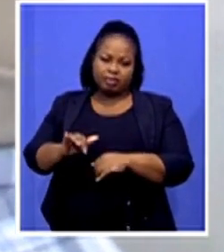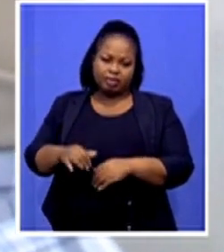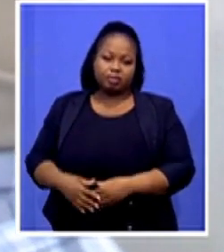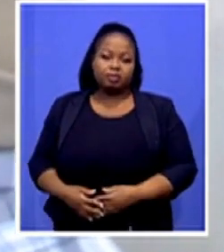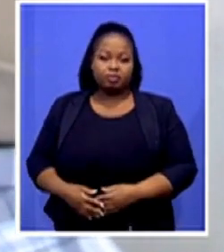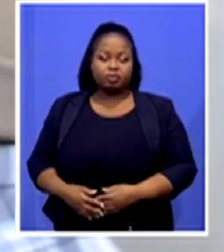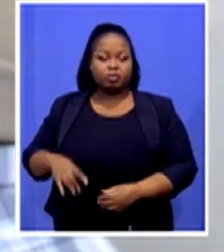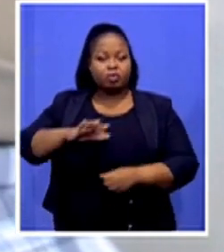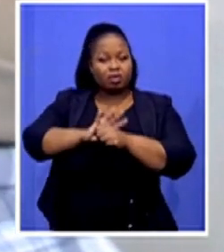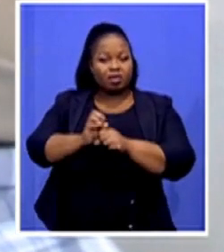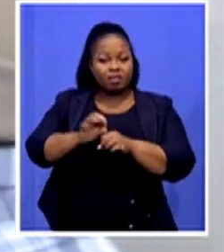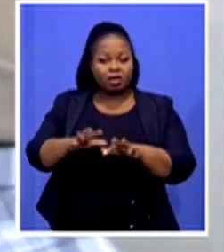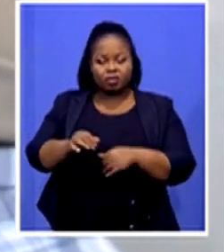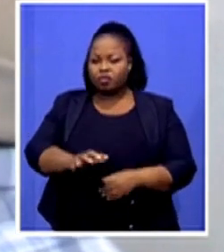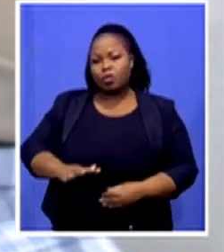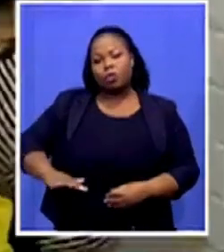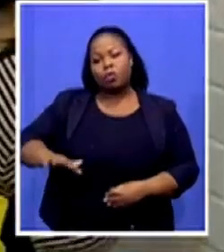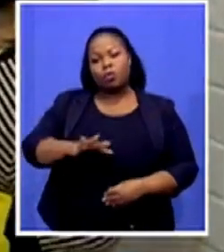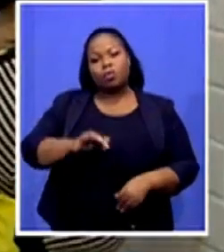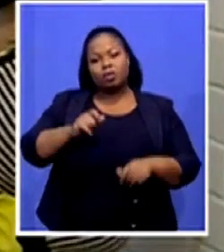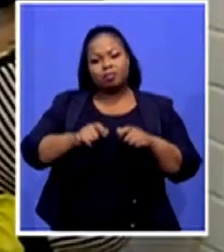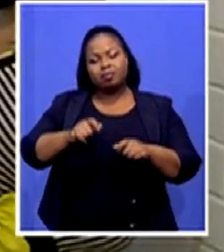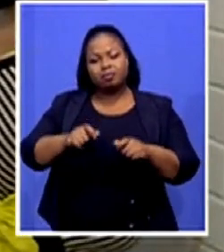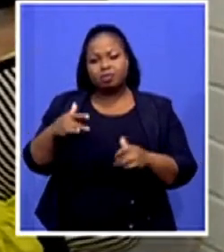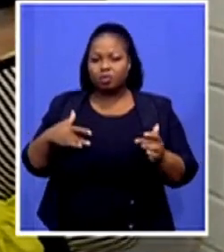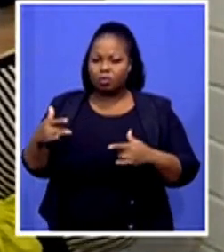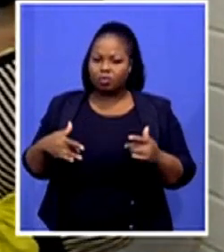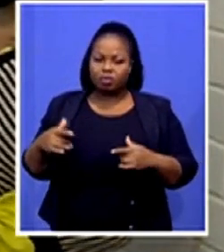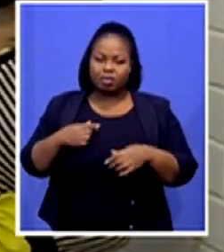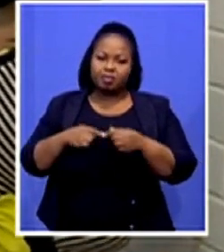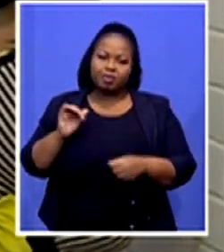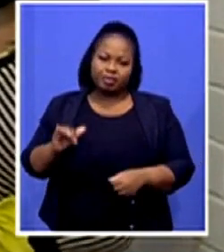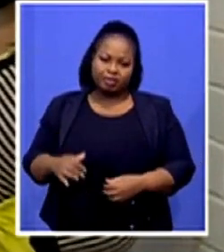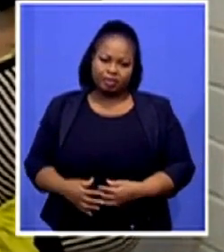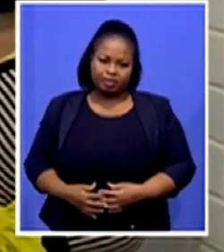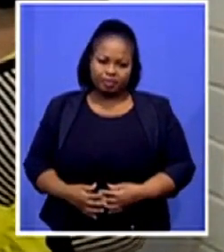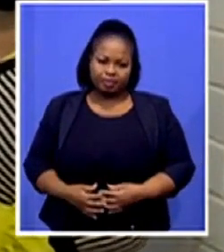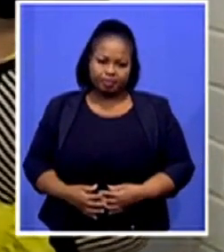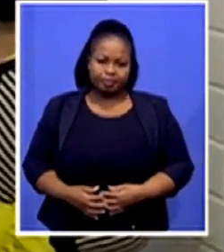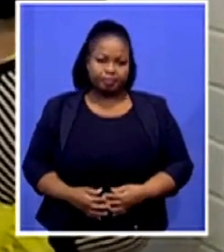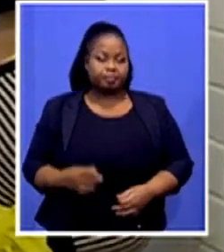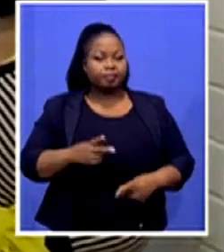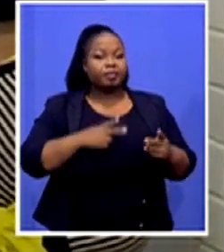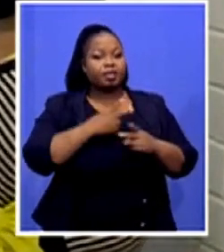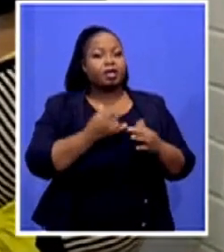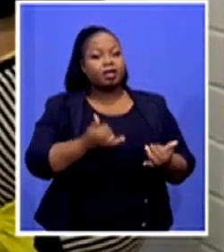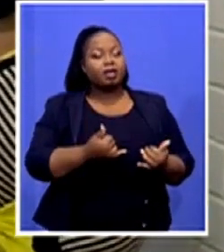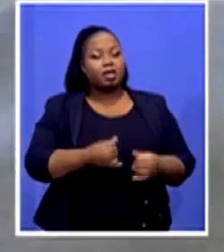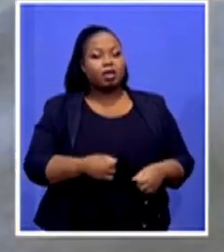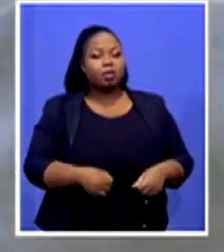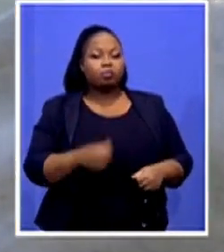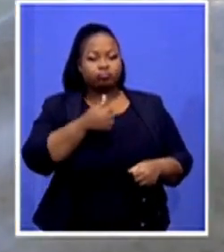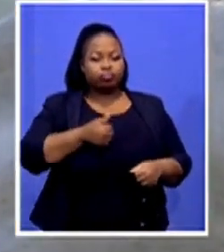everybody to be concerned about this. We also caught up with the principal investigator for the vaccine